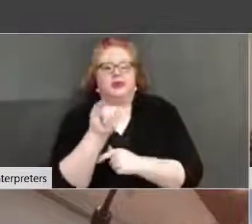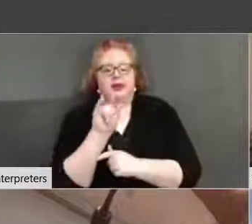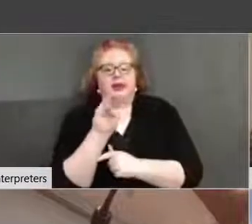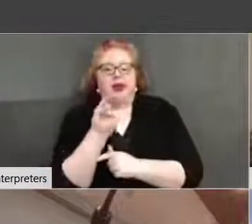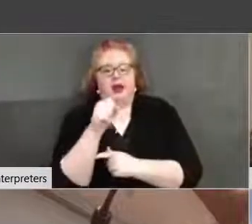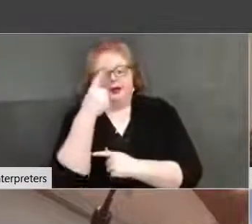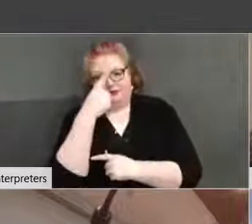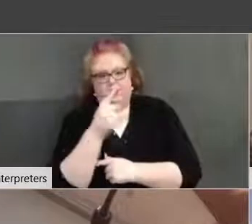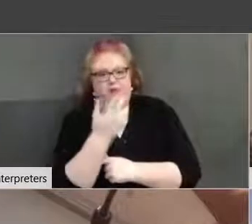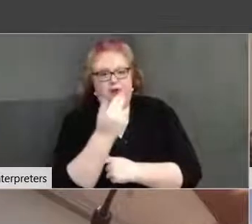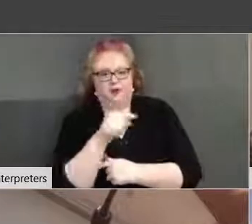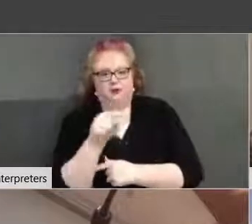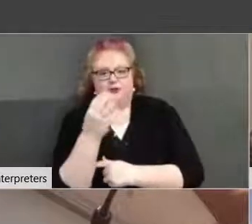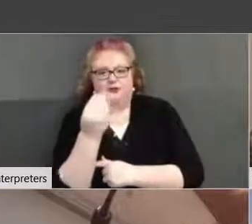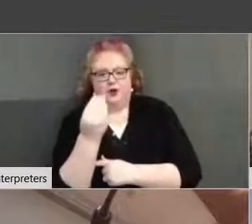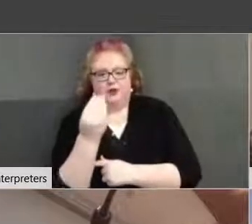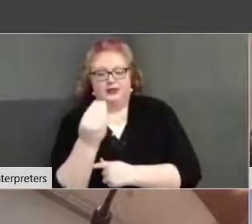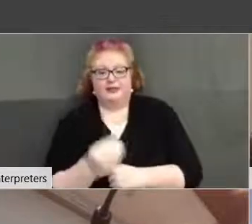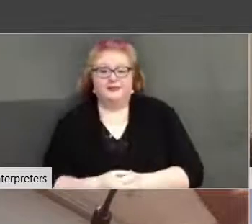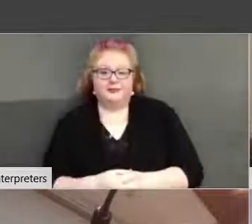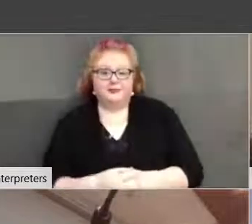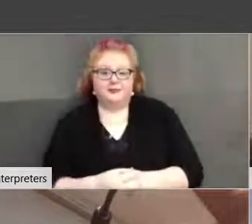Director Hendricks? Yes, Mayor.